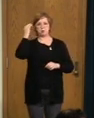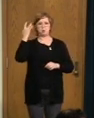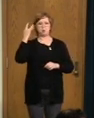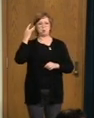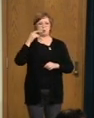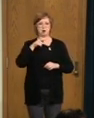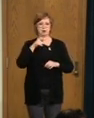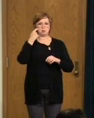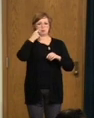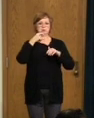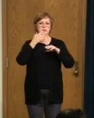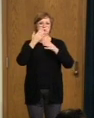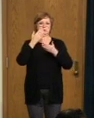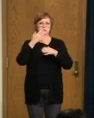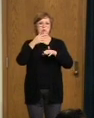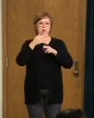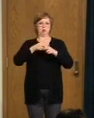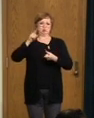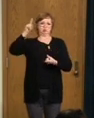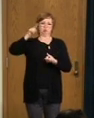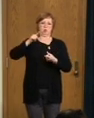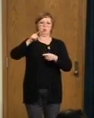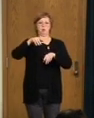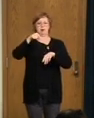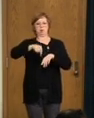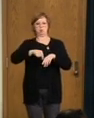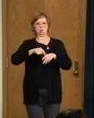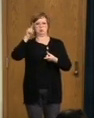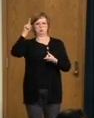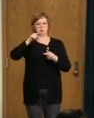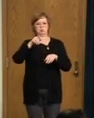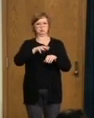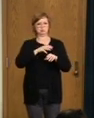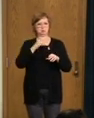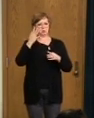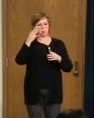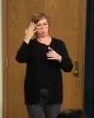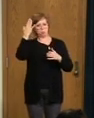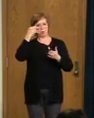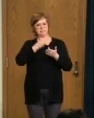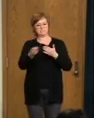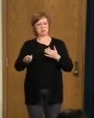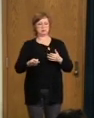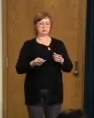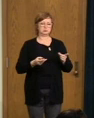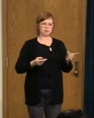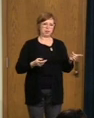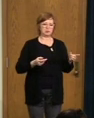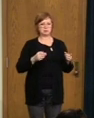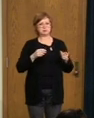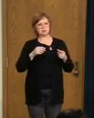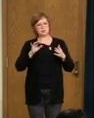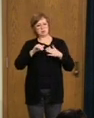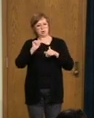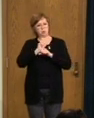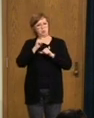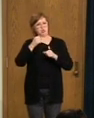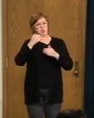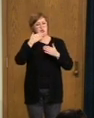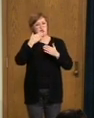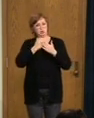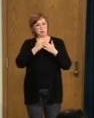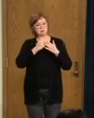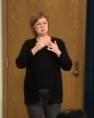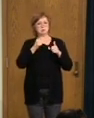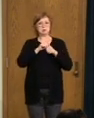has been successful. We have stopped the rate of growth. If you looked at Dr. Shahab's